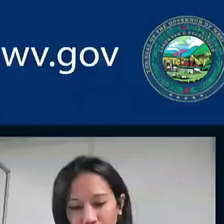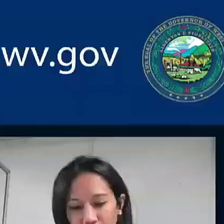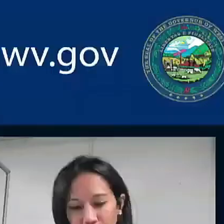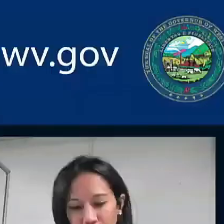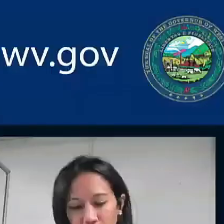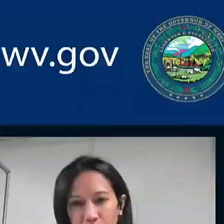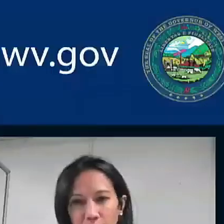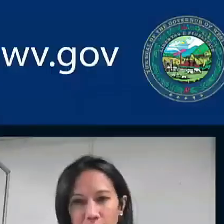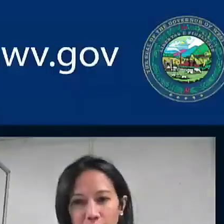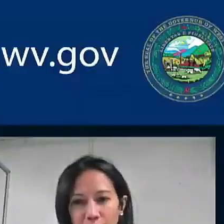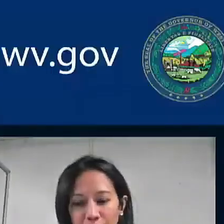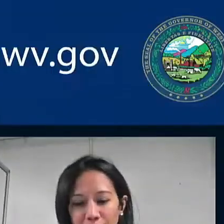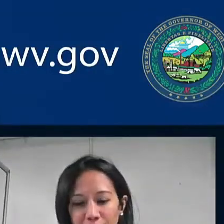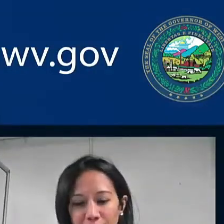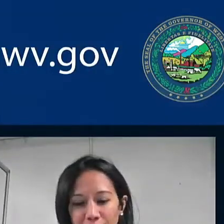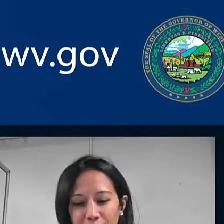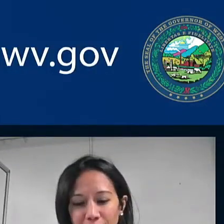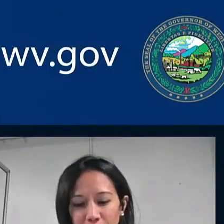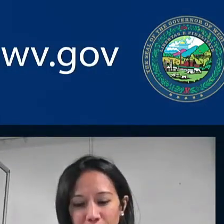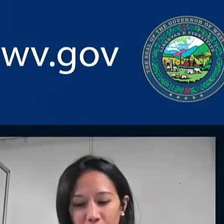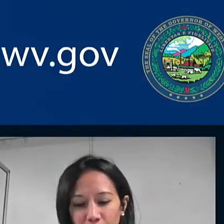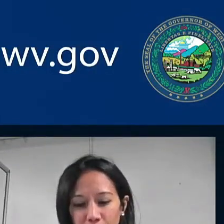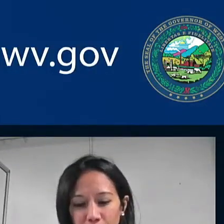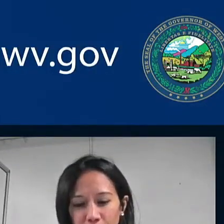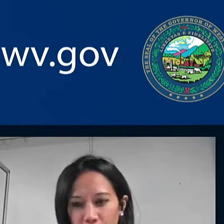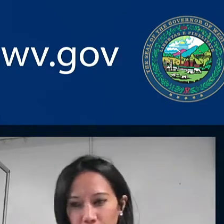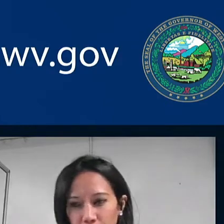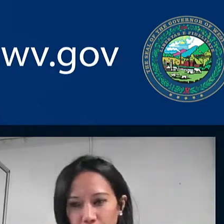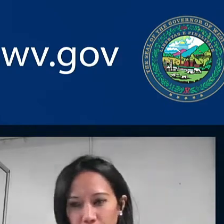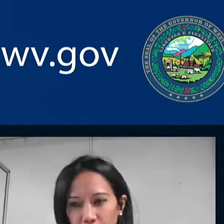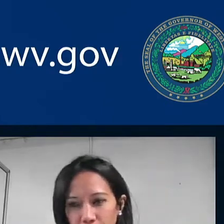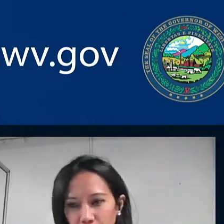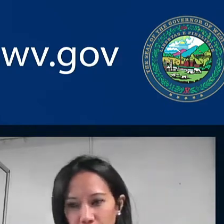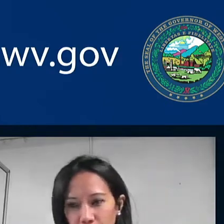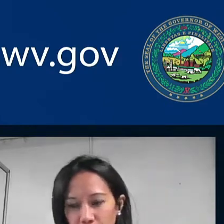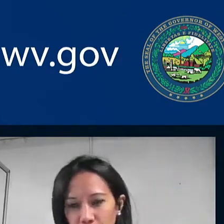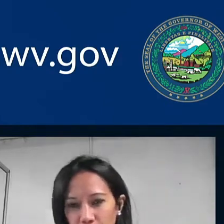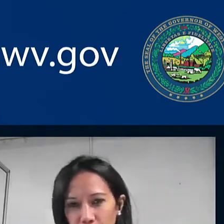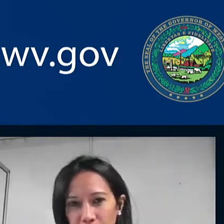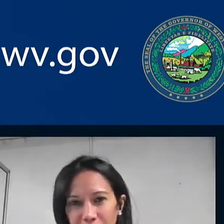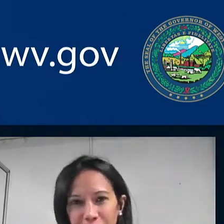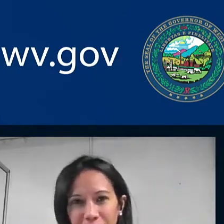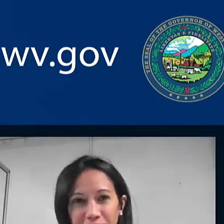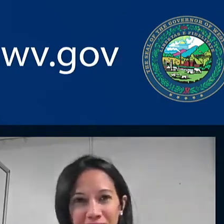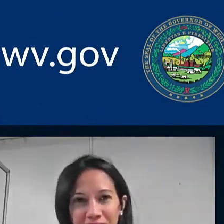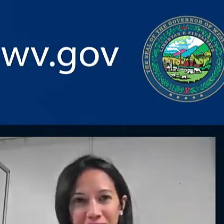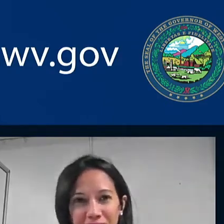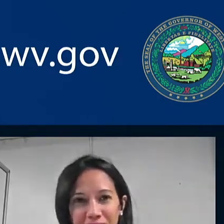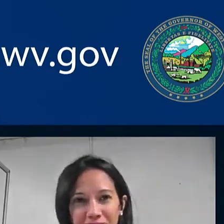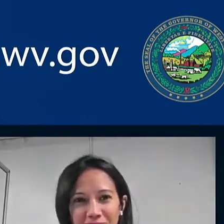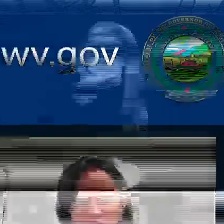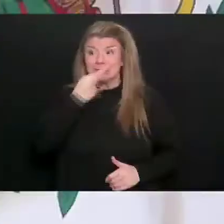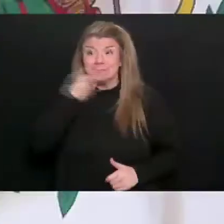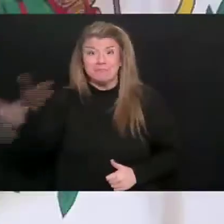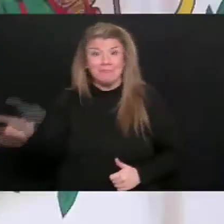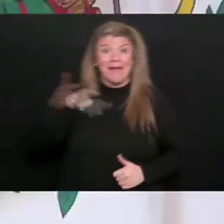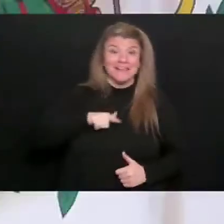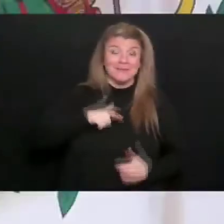All right, thank you, Mark. Governor, I'll turn it back to you. Oh gosh, I didn't expect you to come back that soon, but